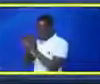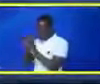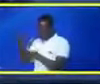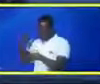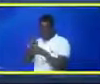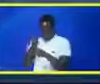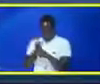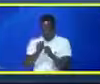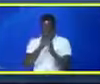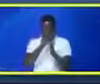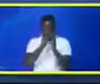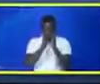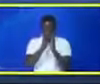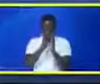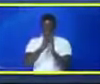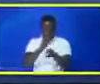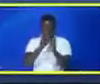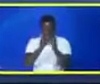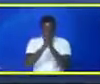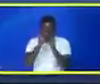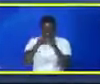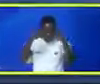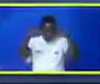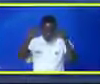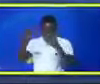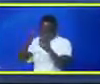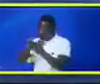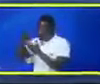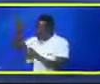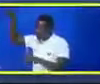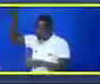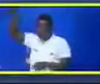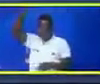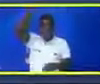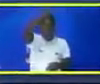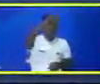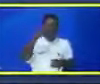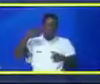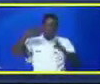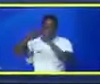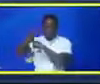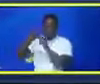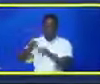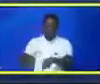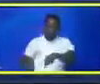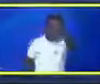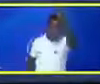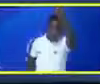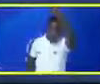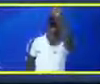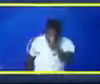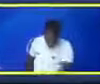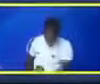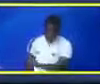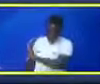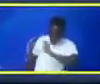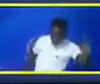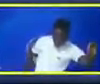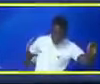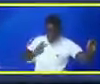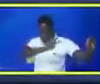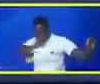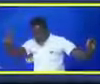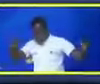these prayers, wherever they are across Ghana, I prophesy to the north, the south, the east, and the west of